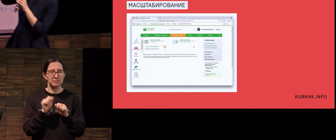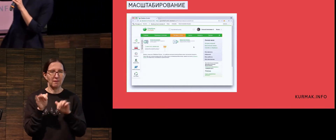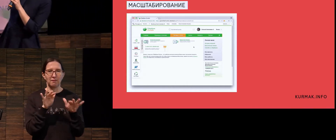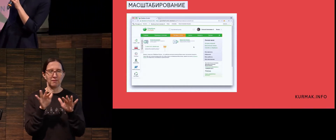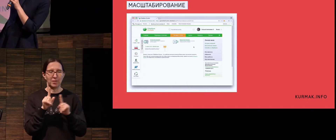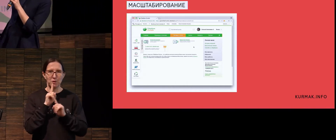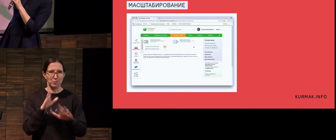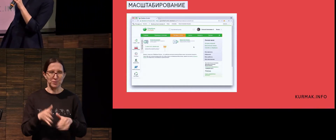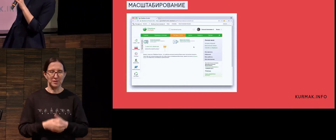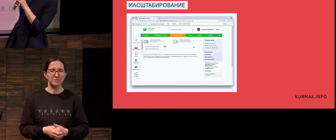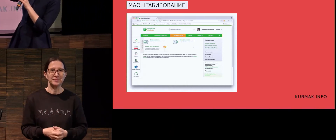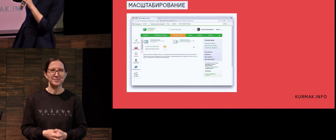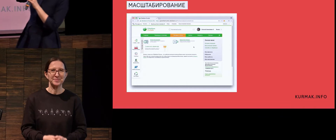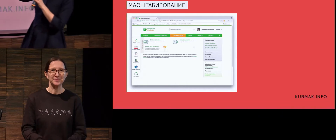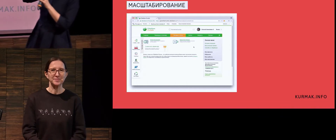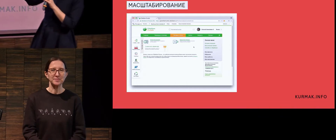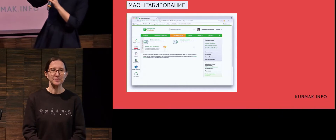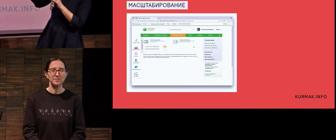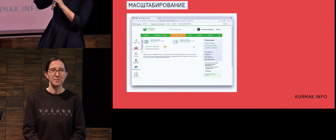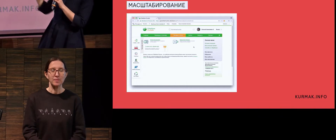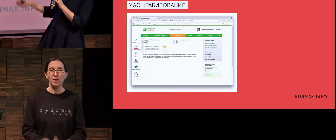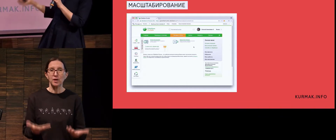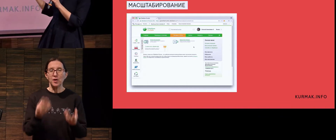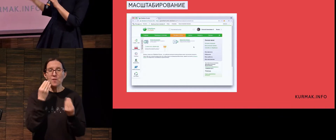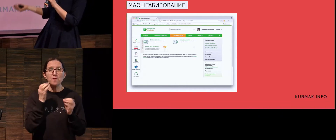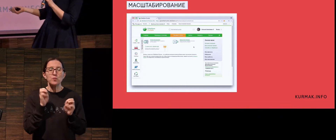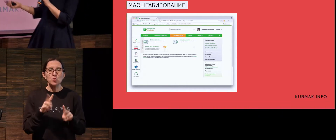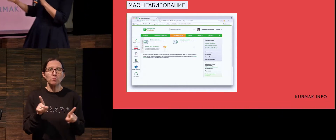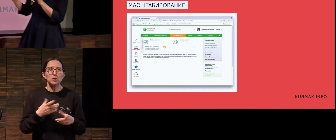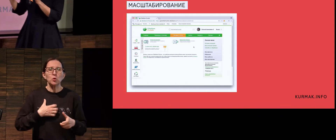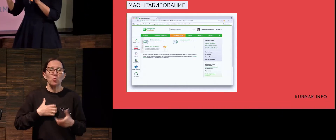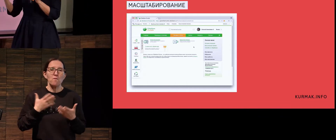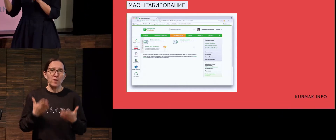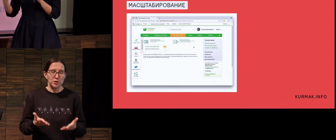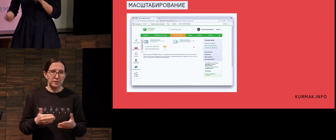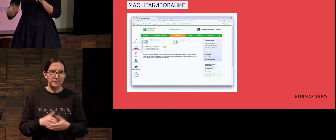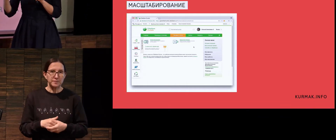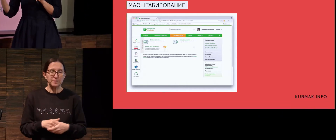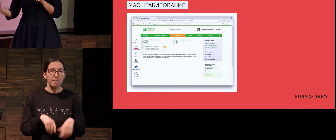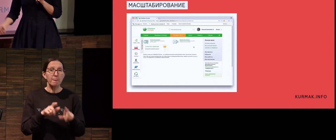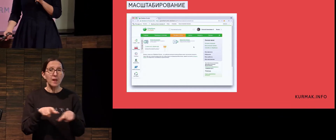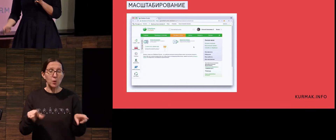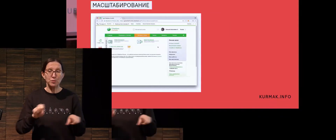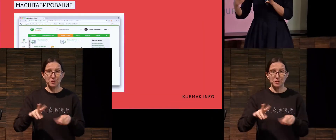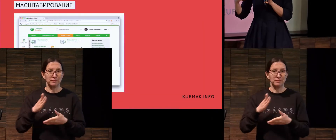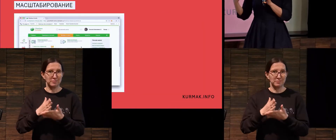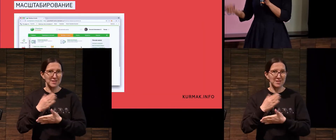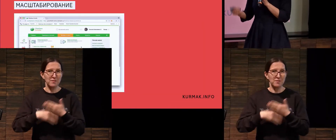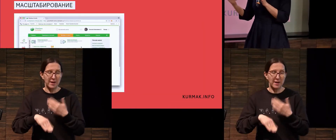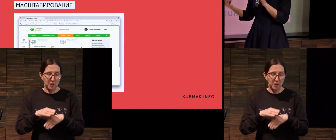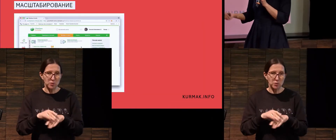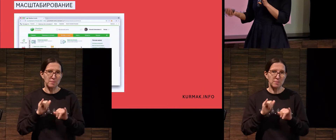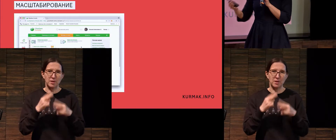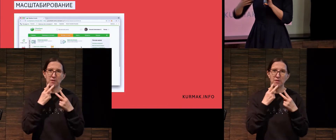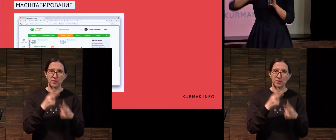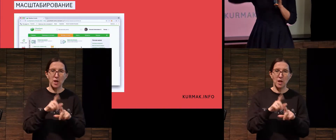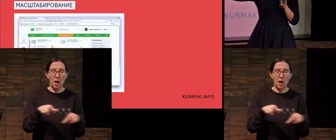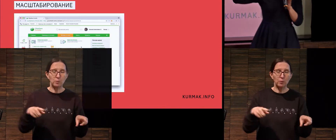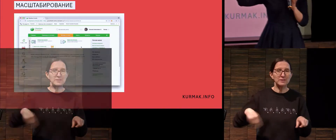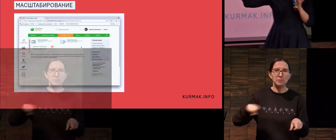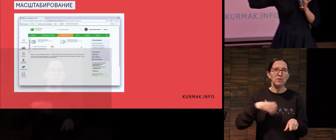bit, so there will be no GIFs and fancy animations. So what's important about scaling? People